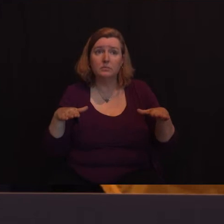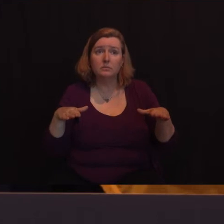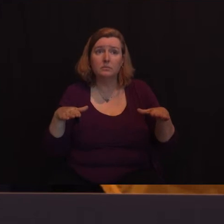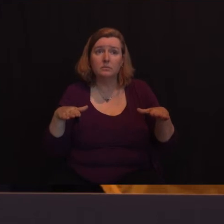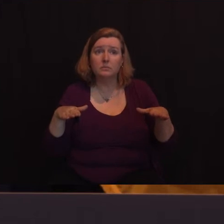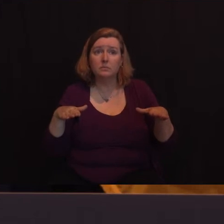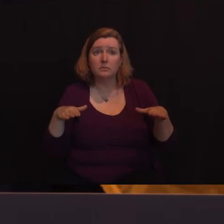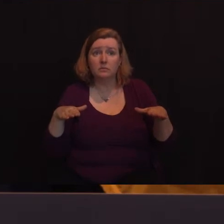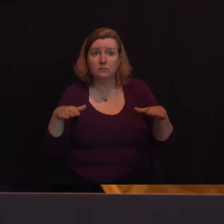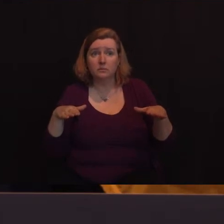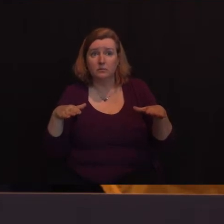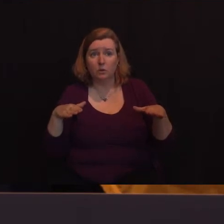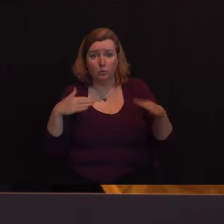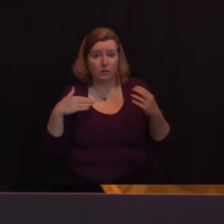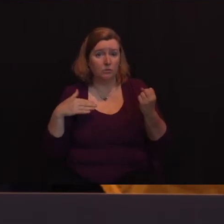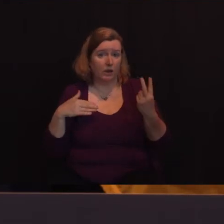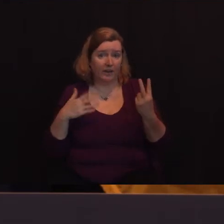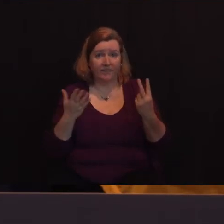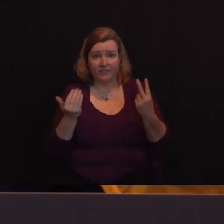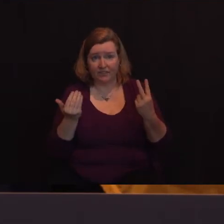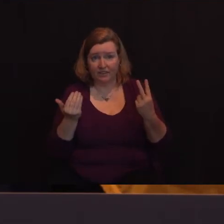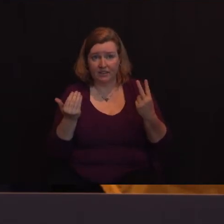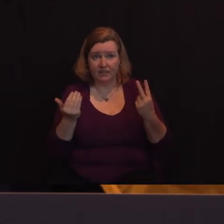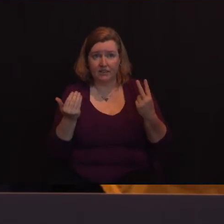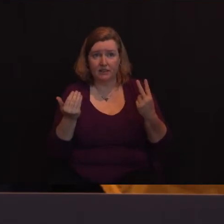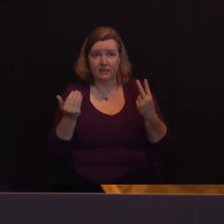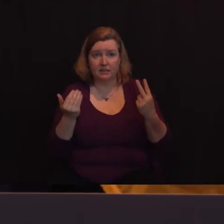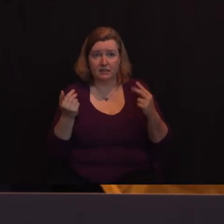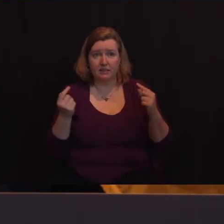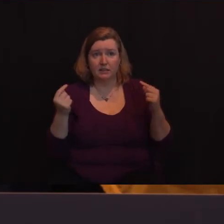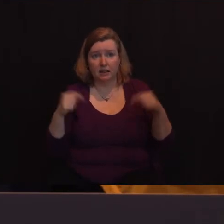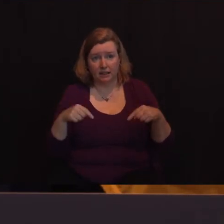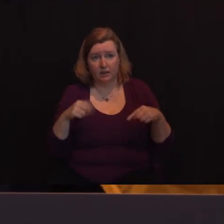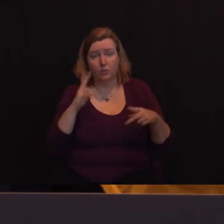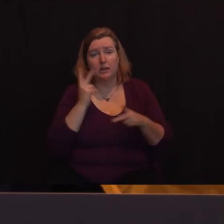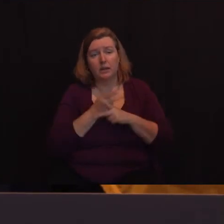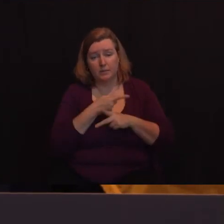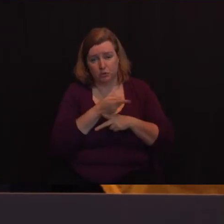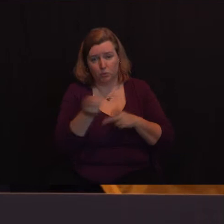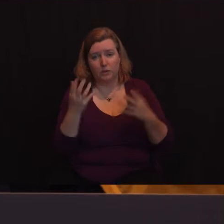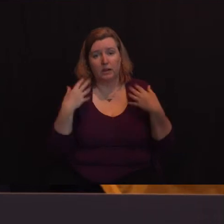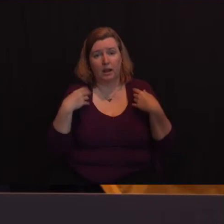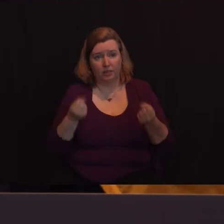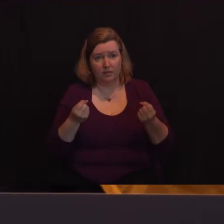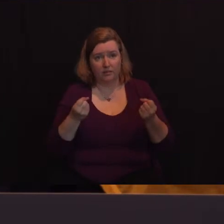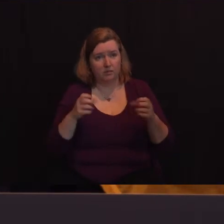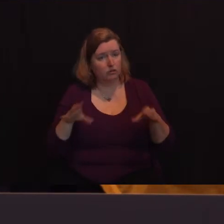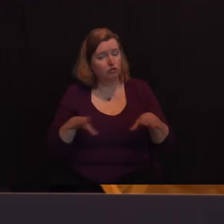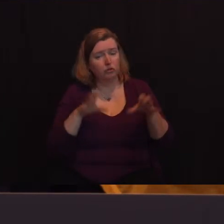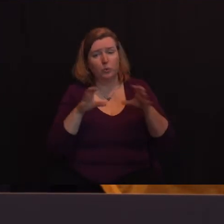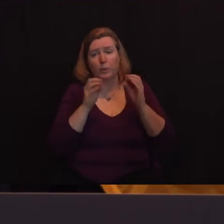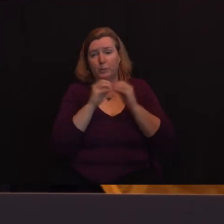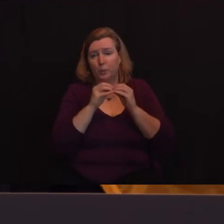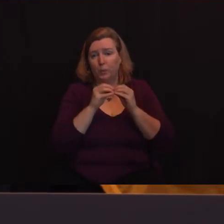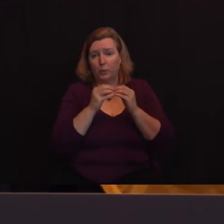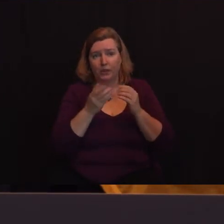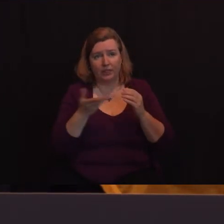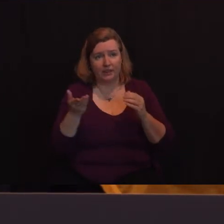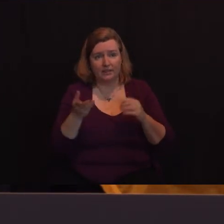is safe, it's smart, it'll keep you healthy, and it'll allow you to do a lot more stuff. So go out and